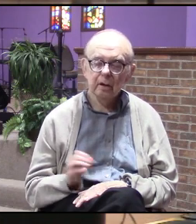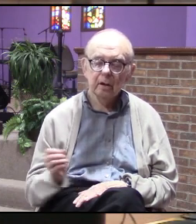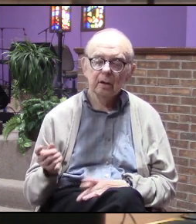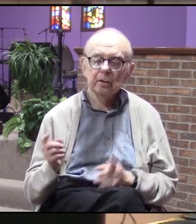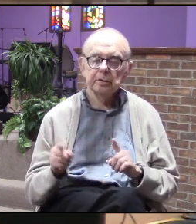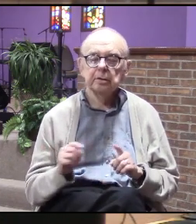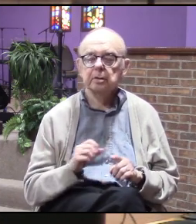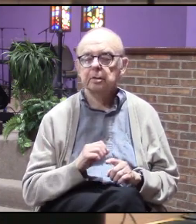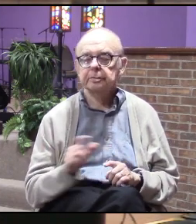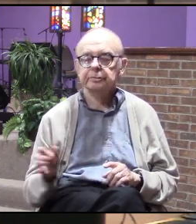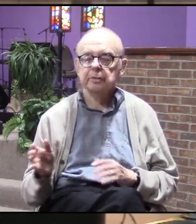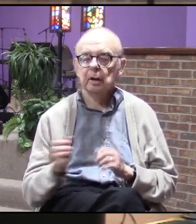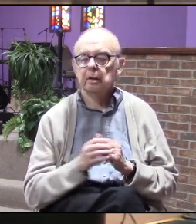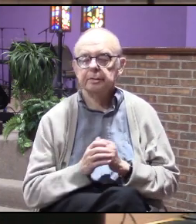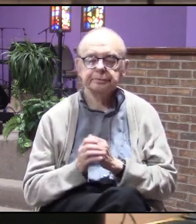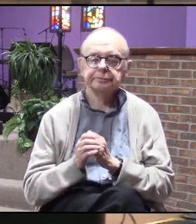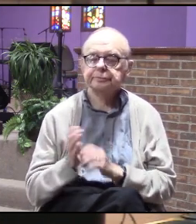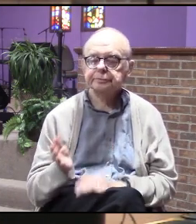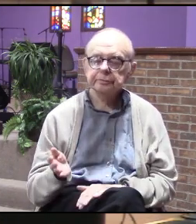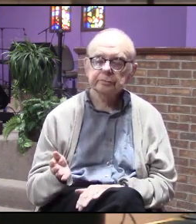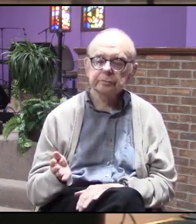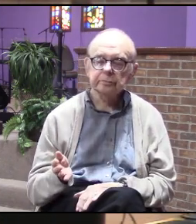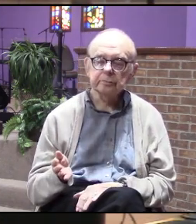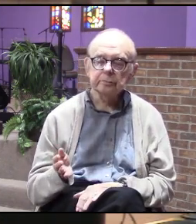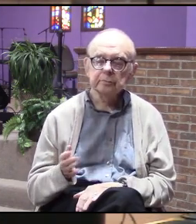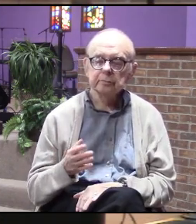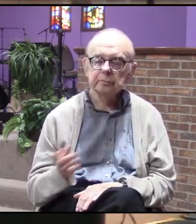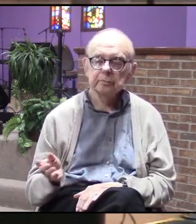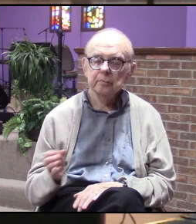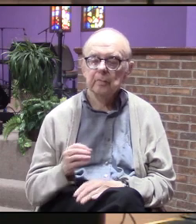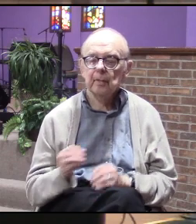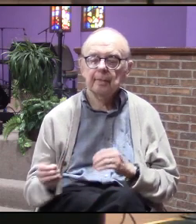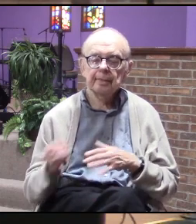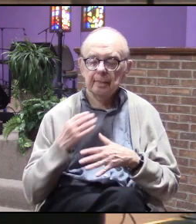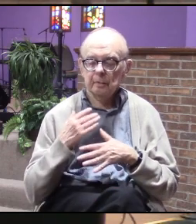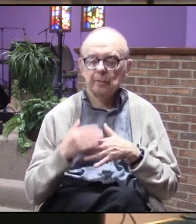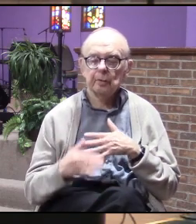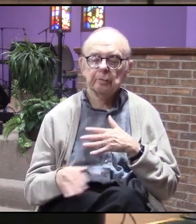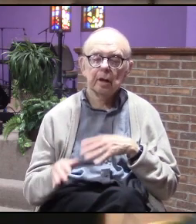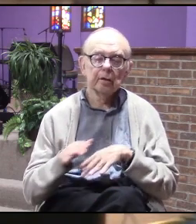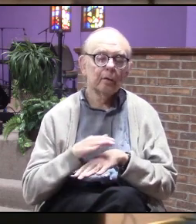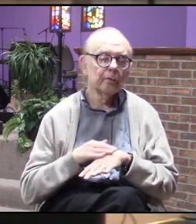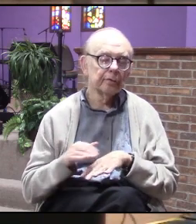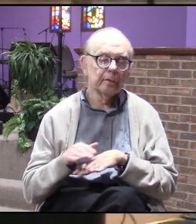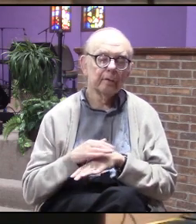So when they all gathered in there, they had put the blood over.